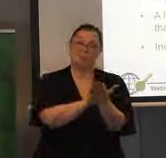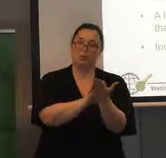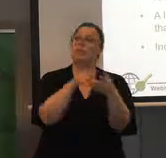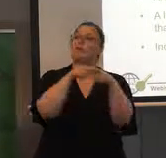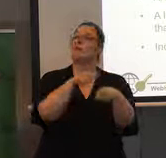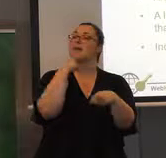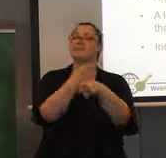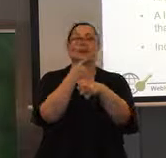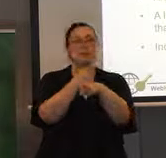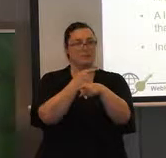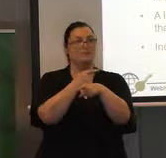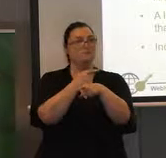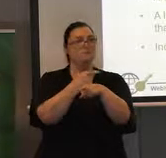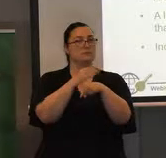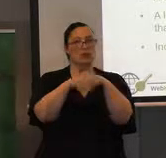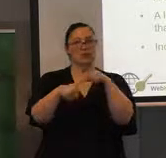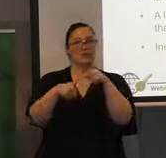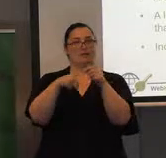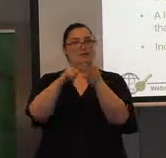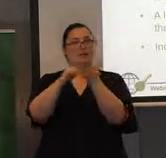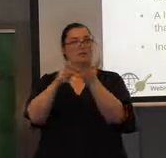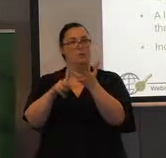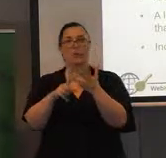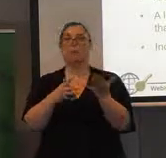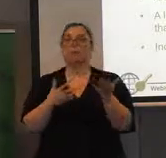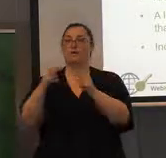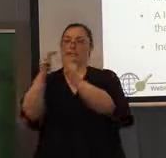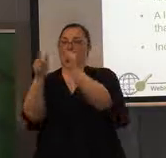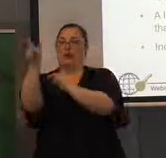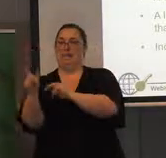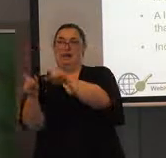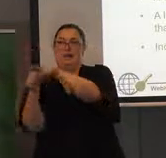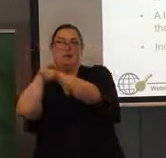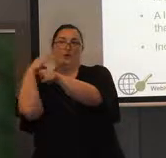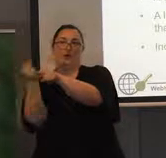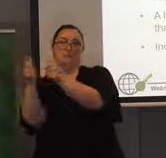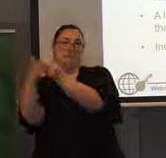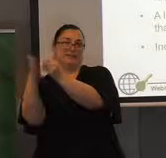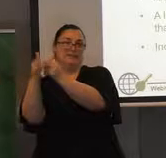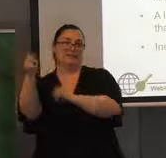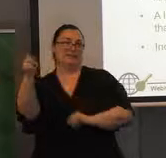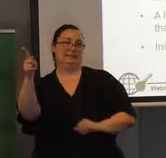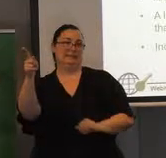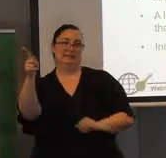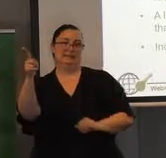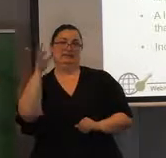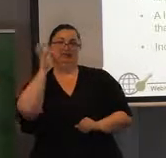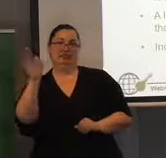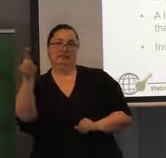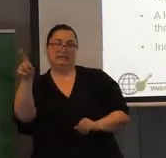in that compliance statement about AS 301549, it's the developer who would have borne the extra cost of having it